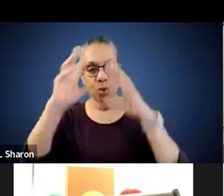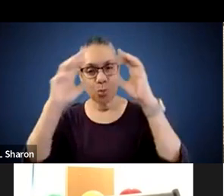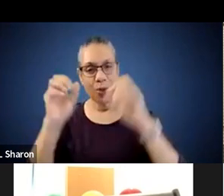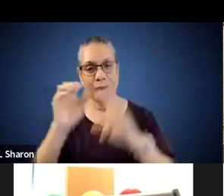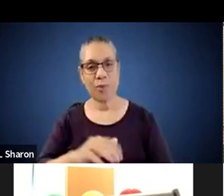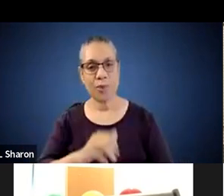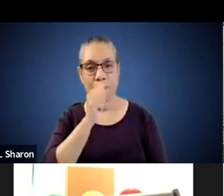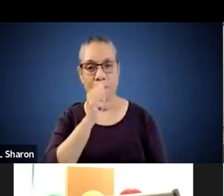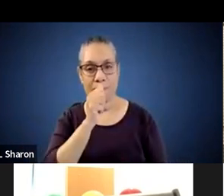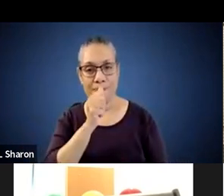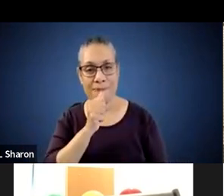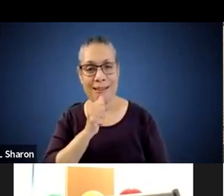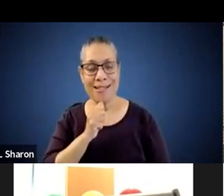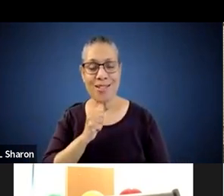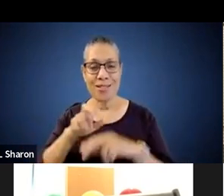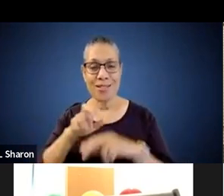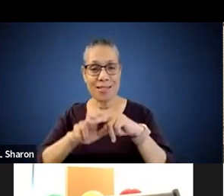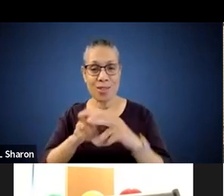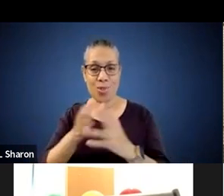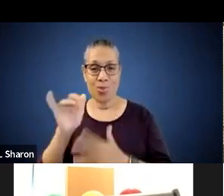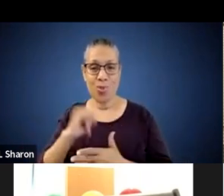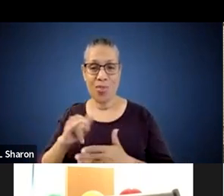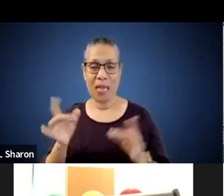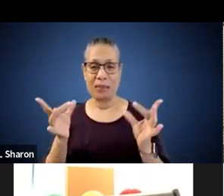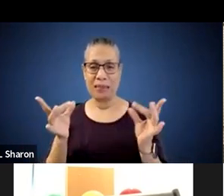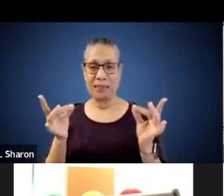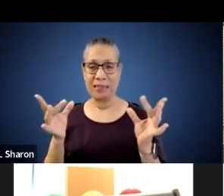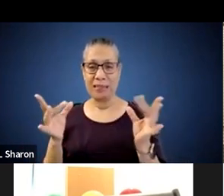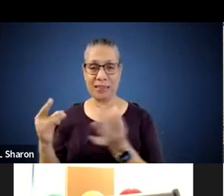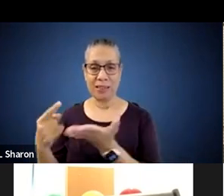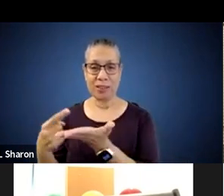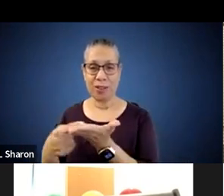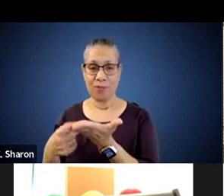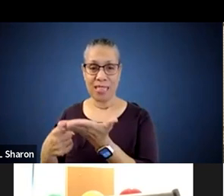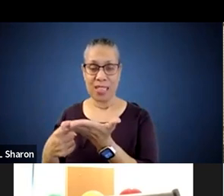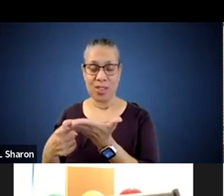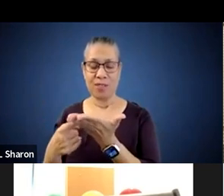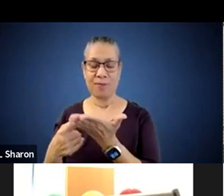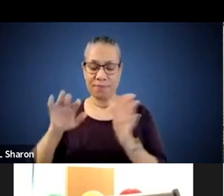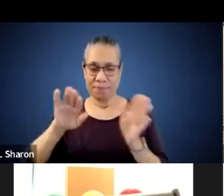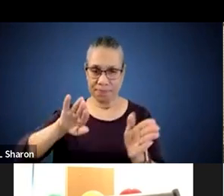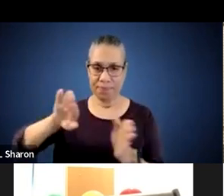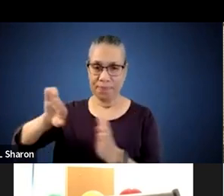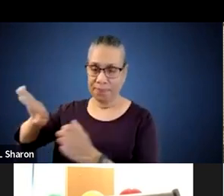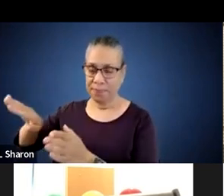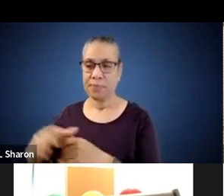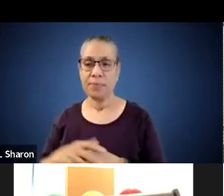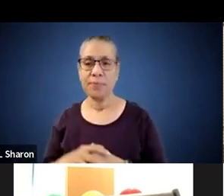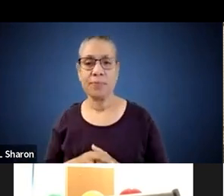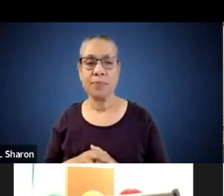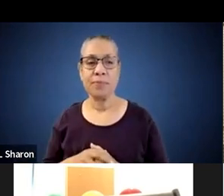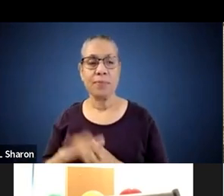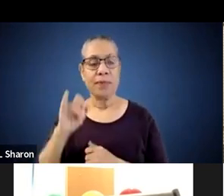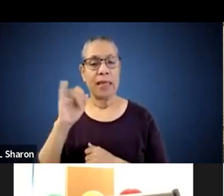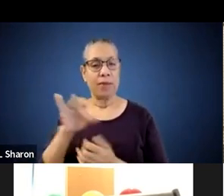messy conversation um I guess my question here is given um if I am